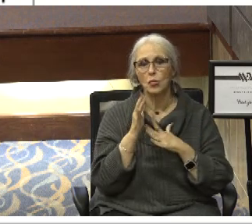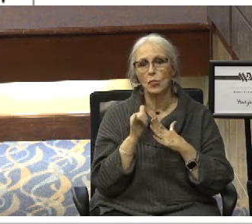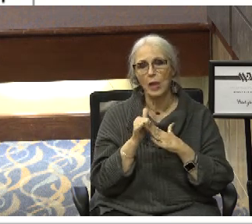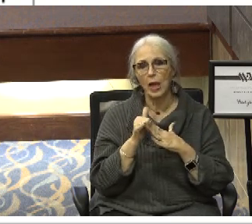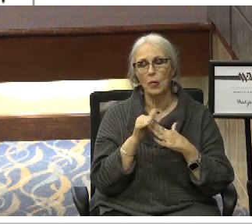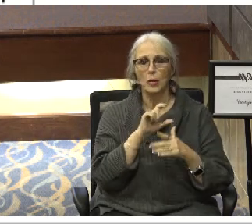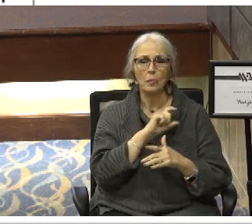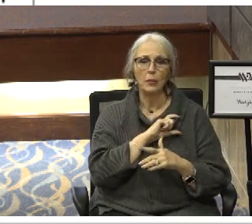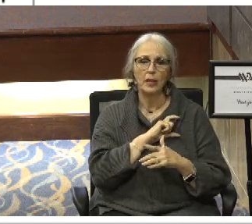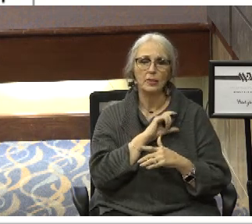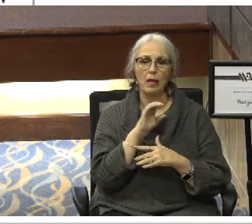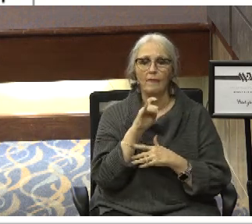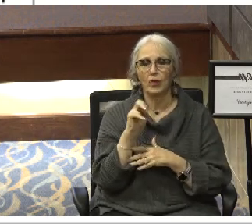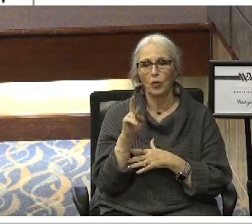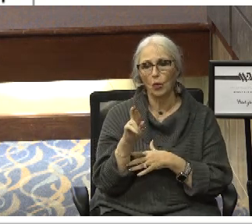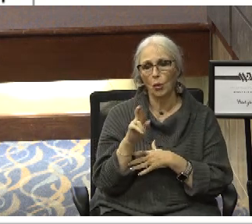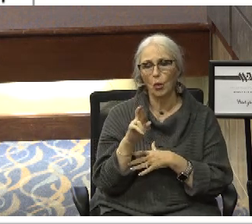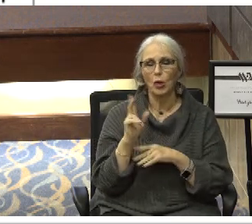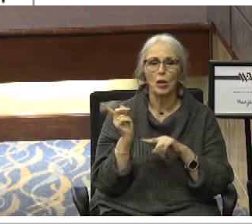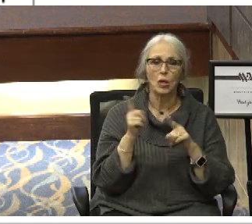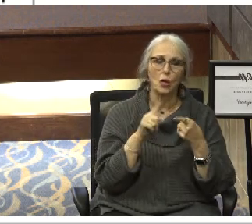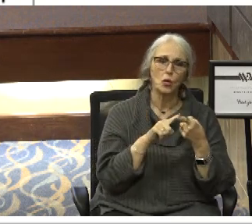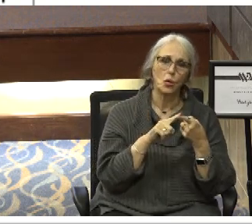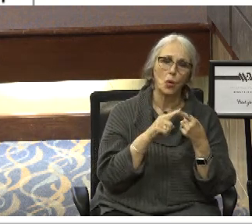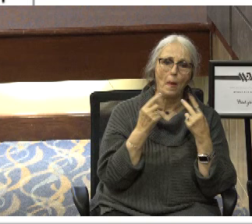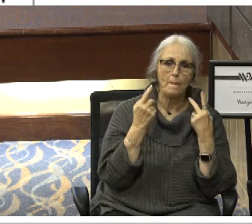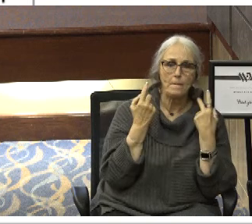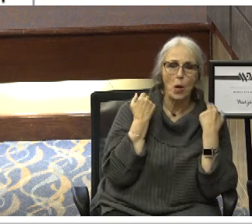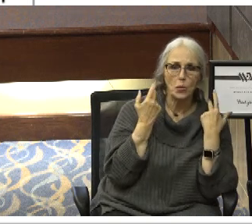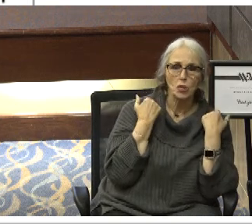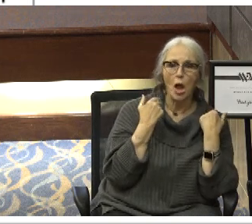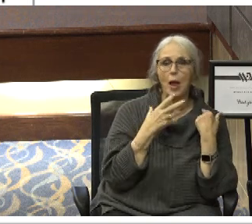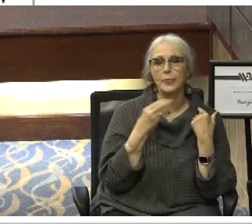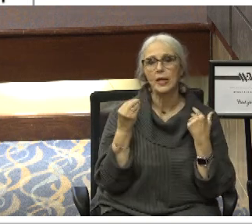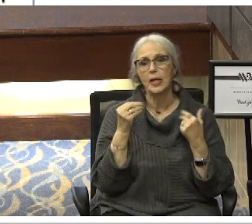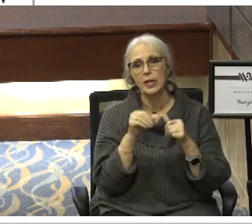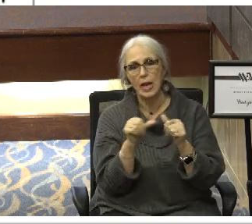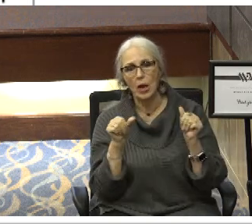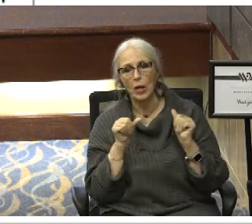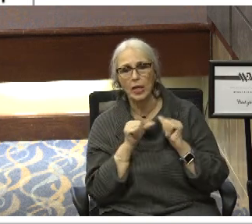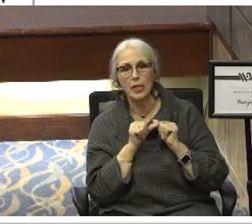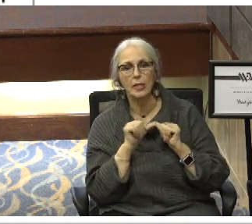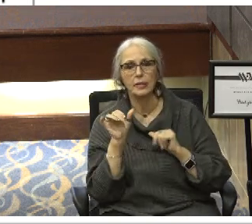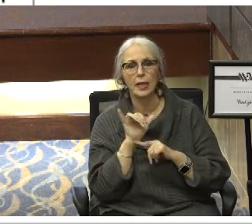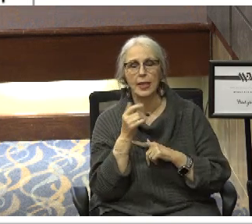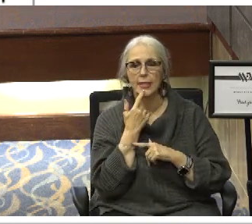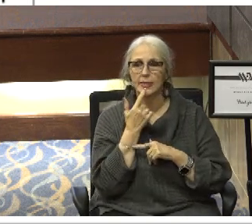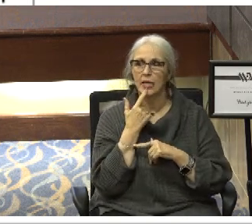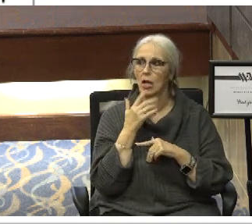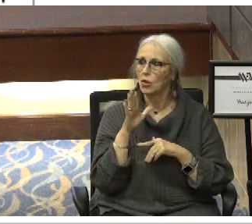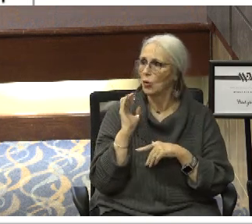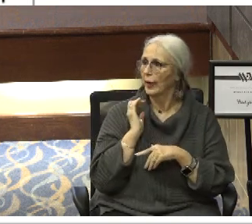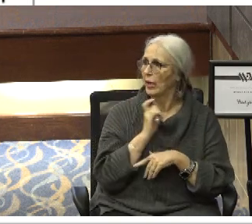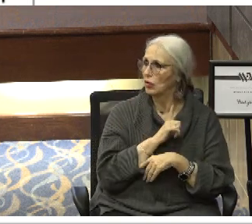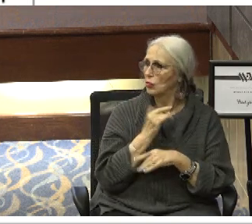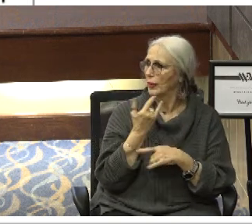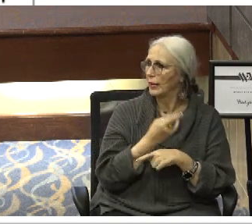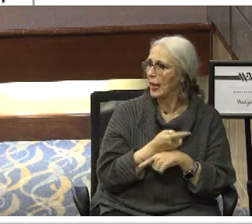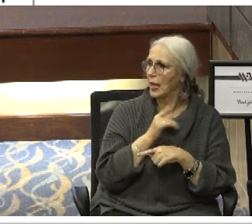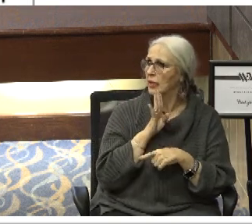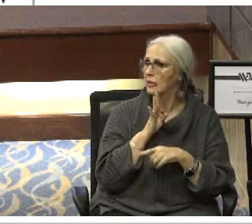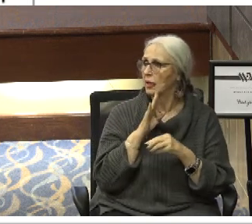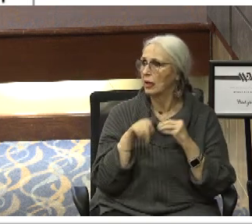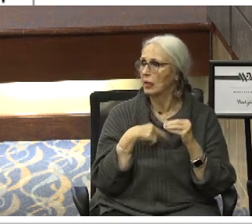police officer would, you know, going up and going into barbershops, going into areas. I talked to someone on your council today about